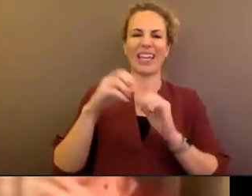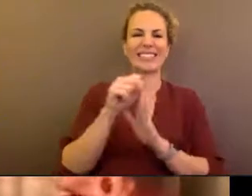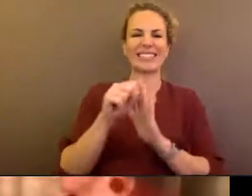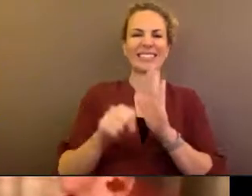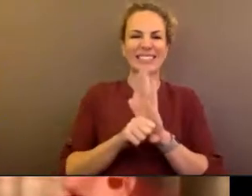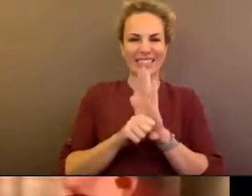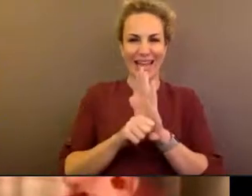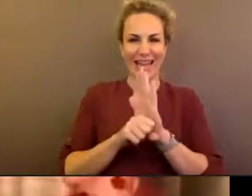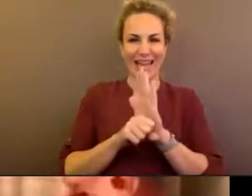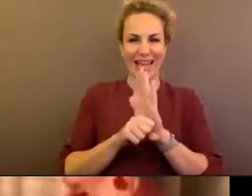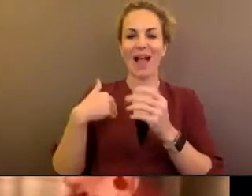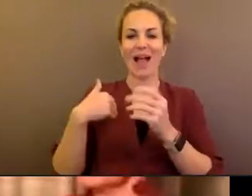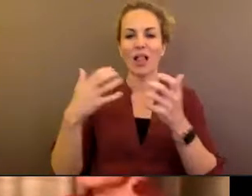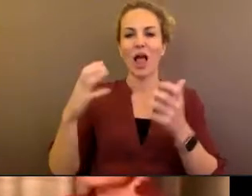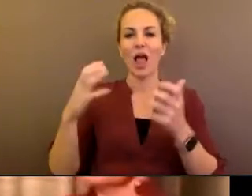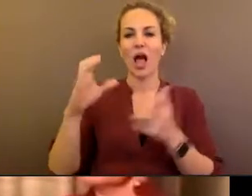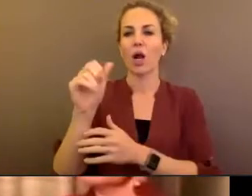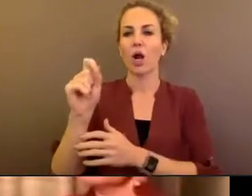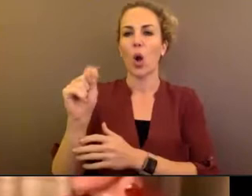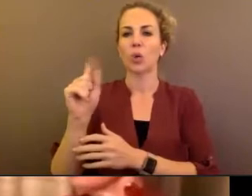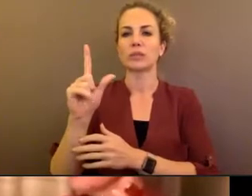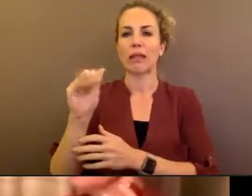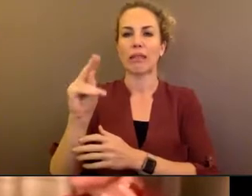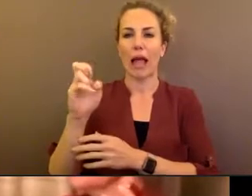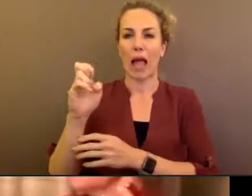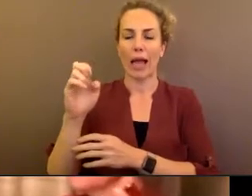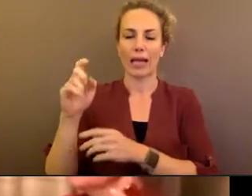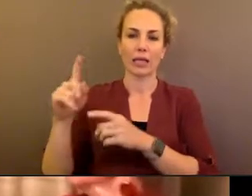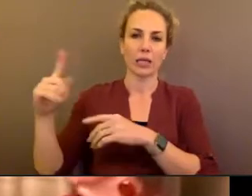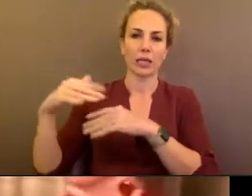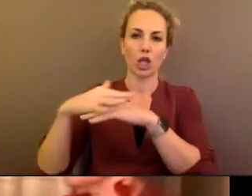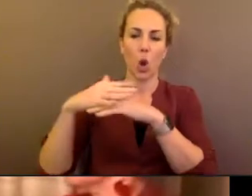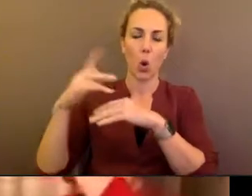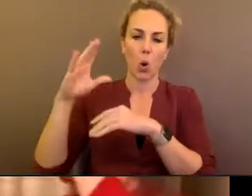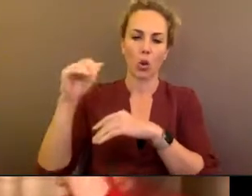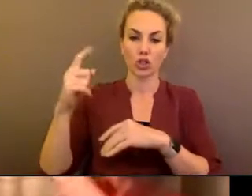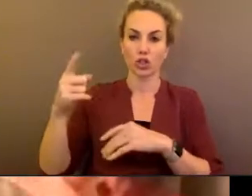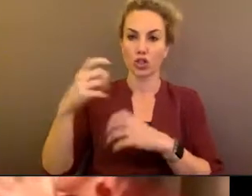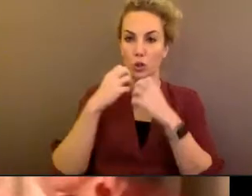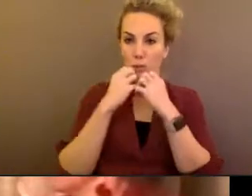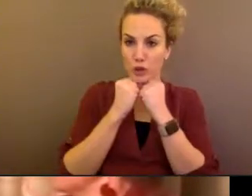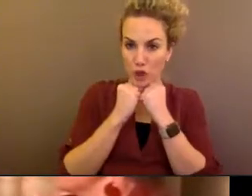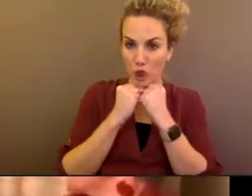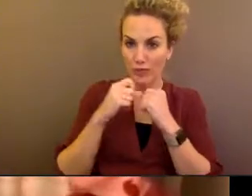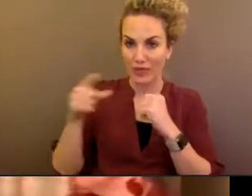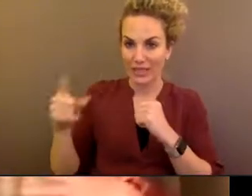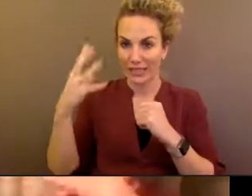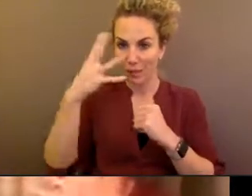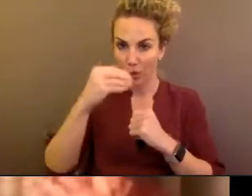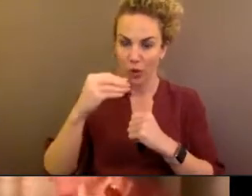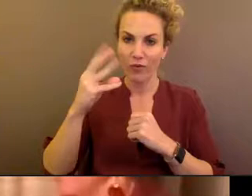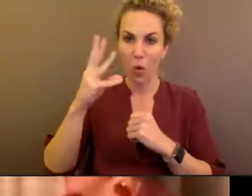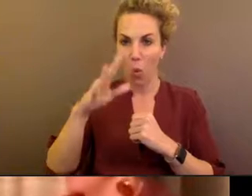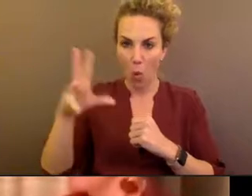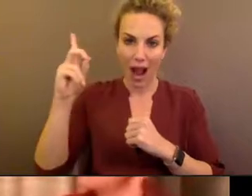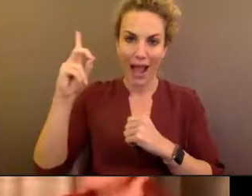lot of coastline. And so there's always the conversation about, do you preserve these beautiful,